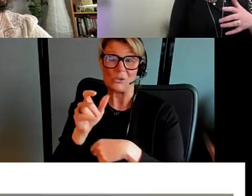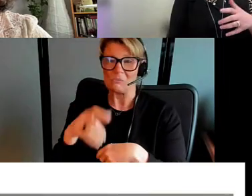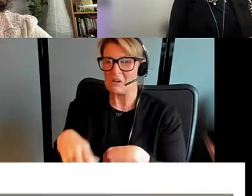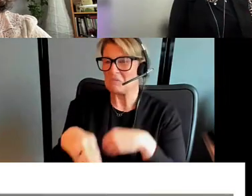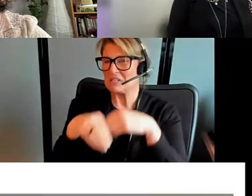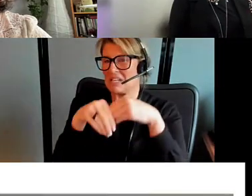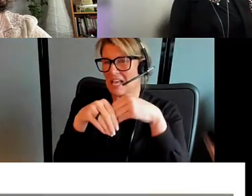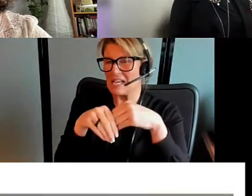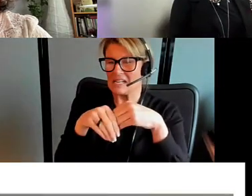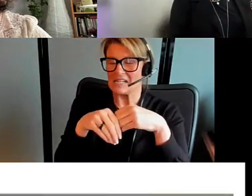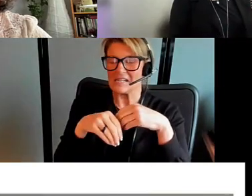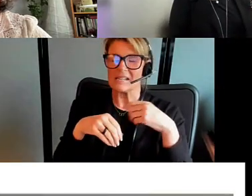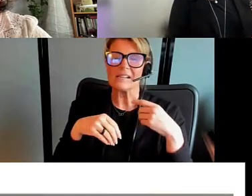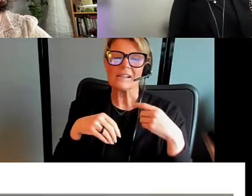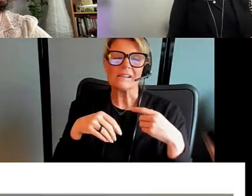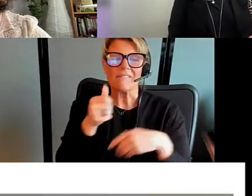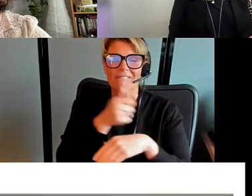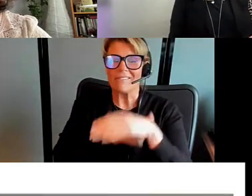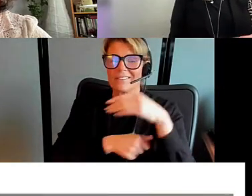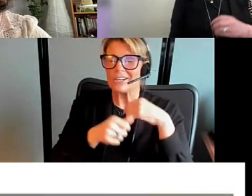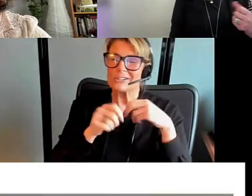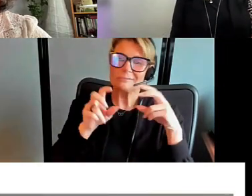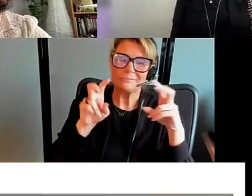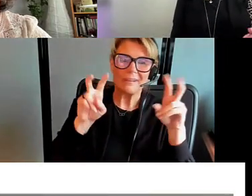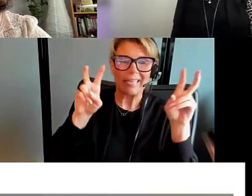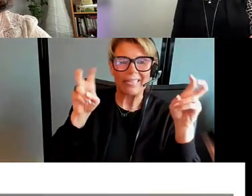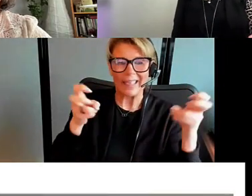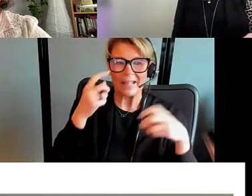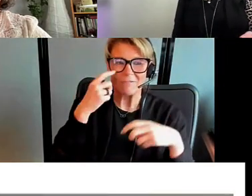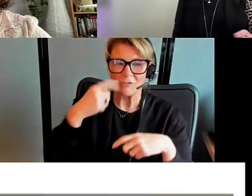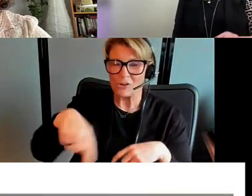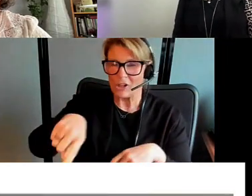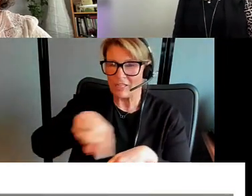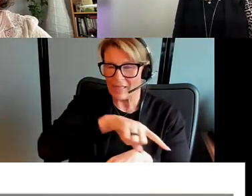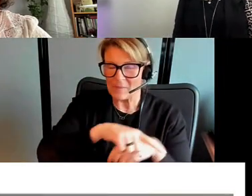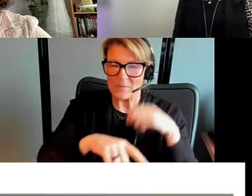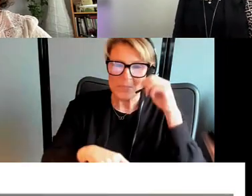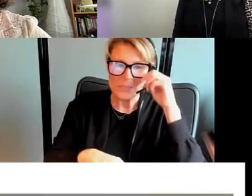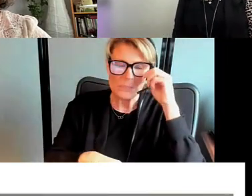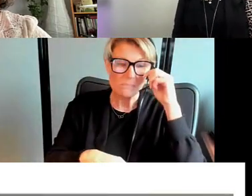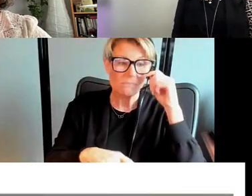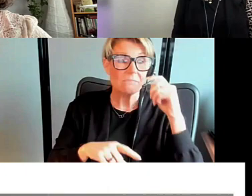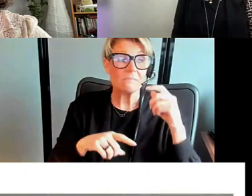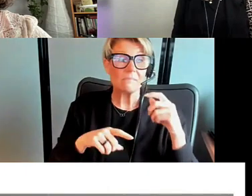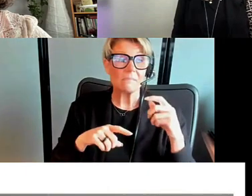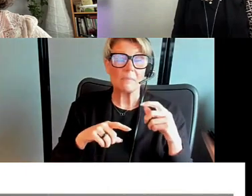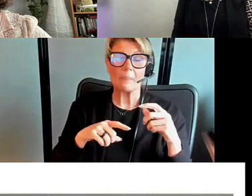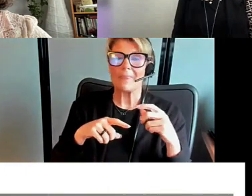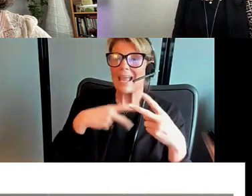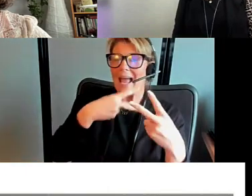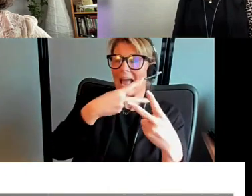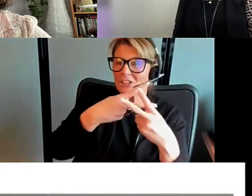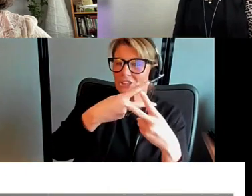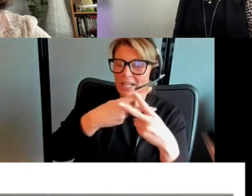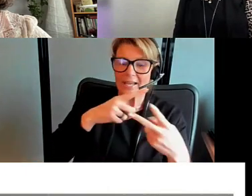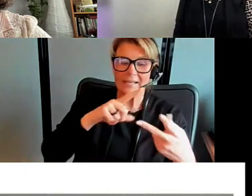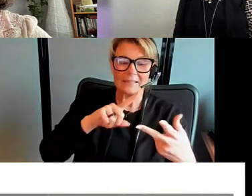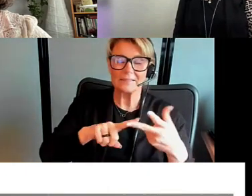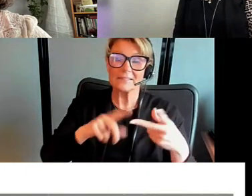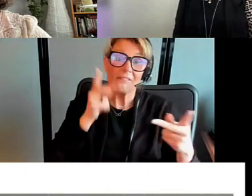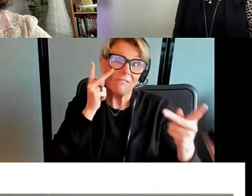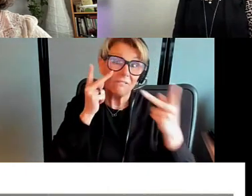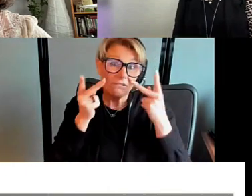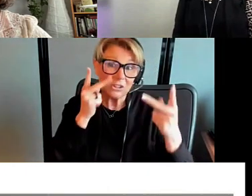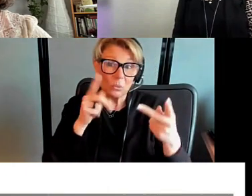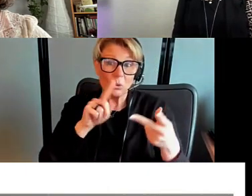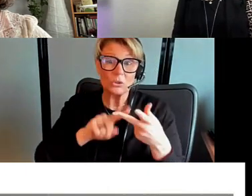make it fall into the theme. And using consistent visuals, hashtags, and tones to